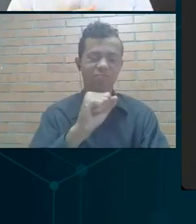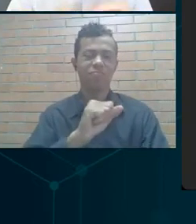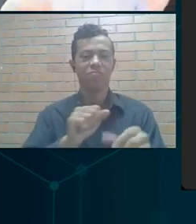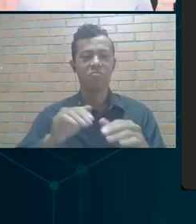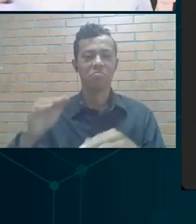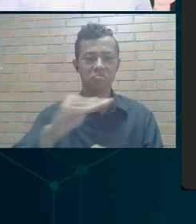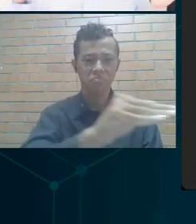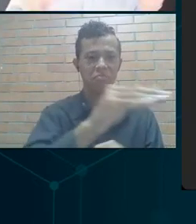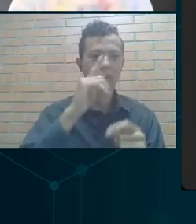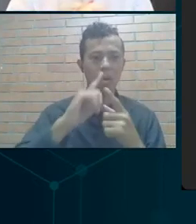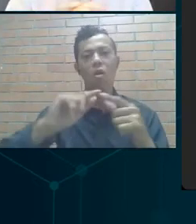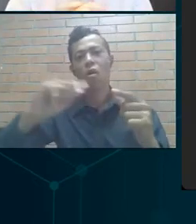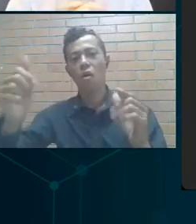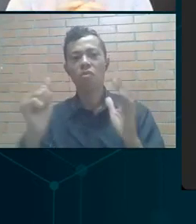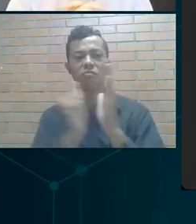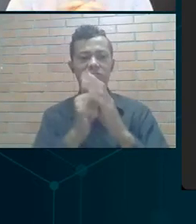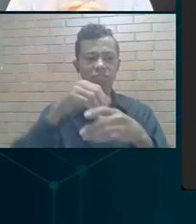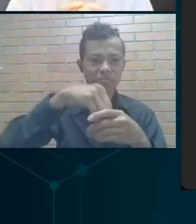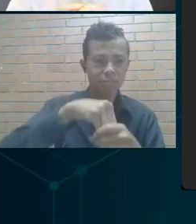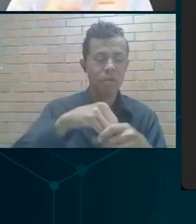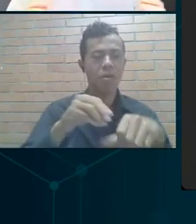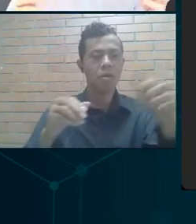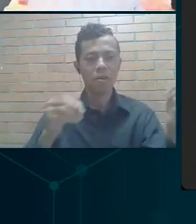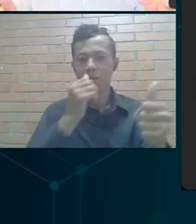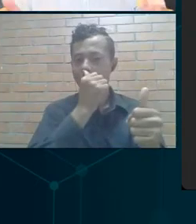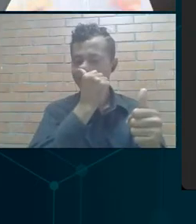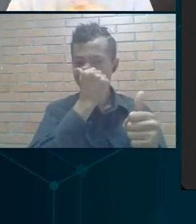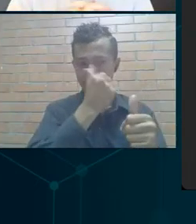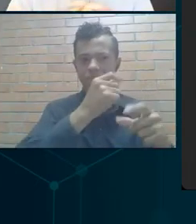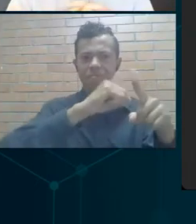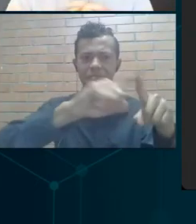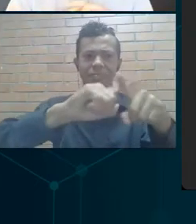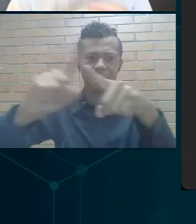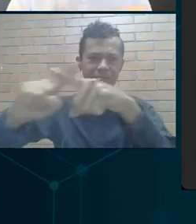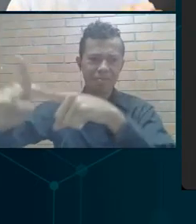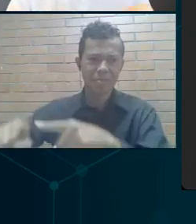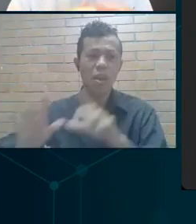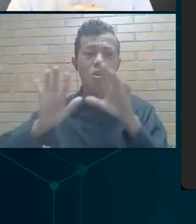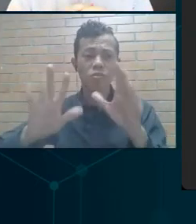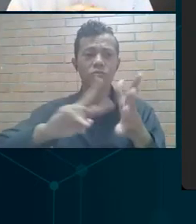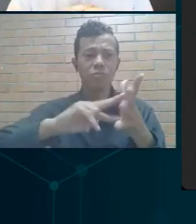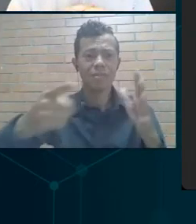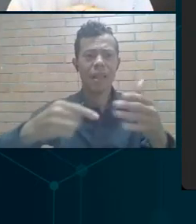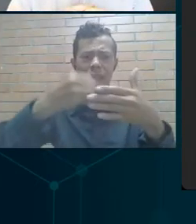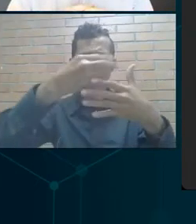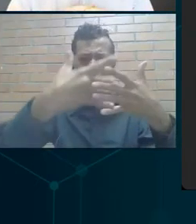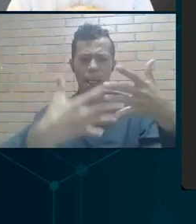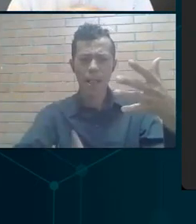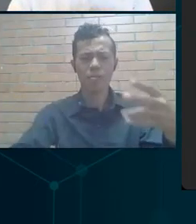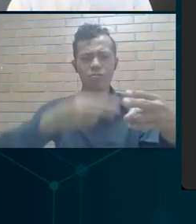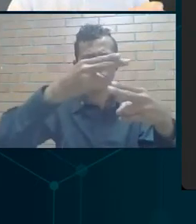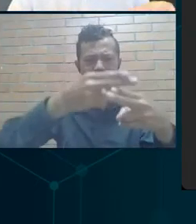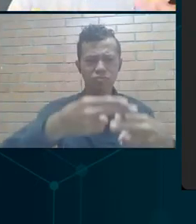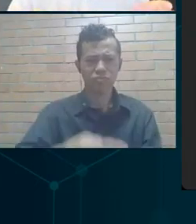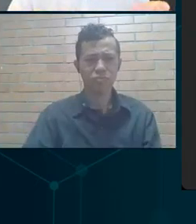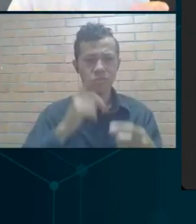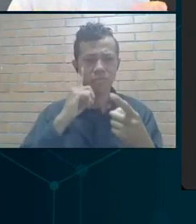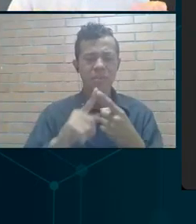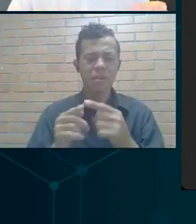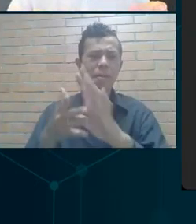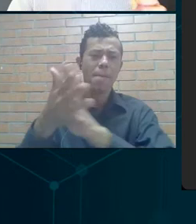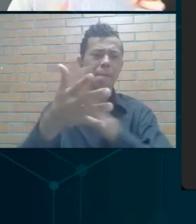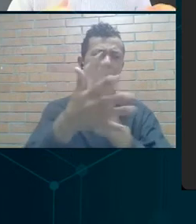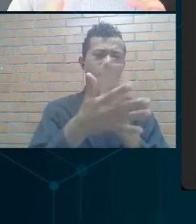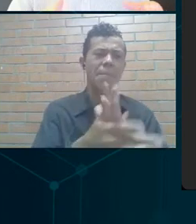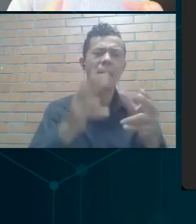Microsoft, enterprise companies like SAP, and the list goes on and on. The reason I mention all of that is just simply to emphasize